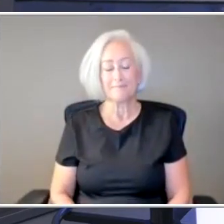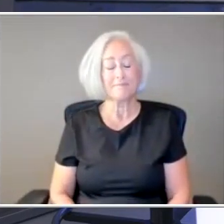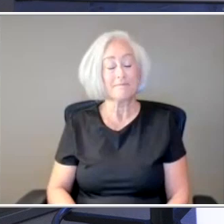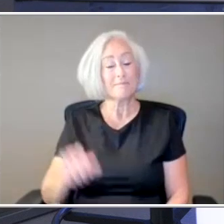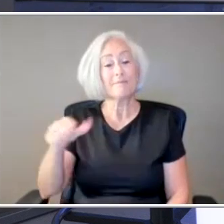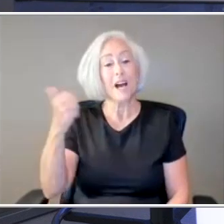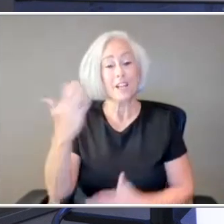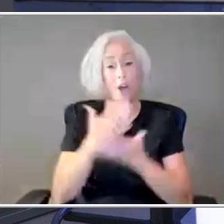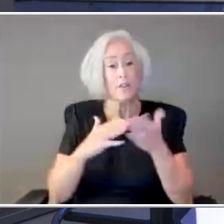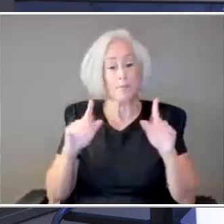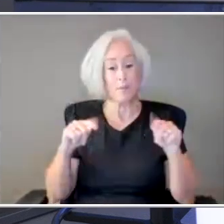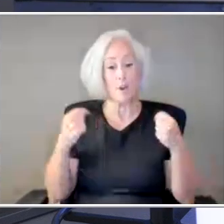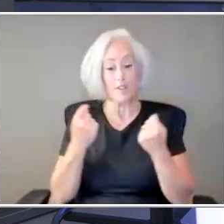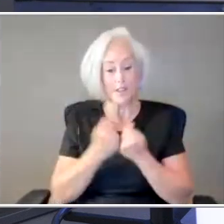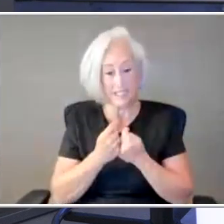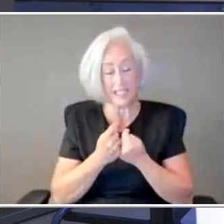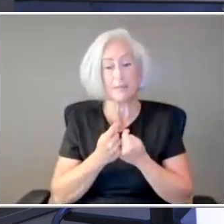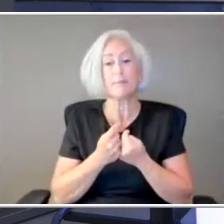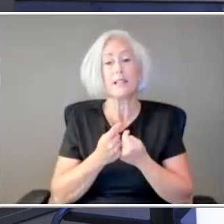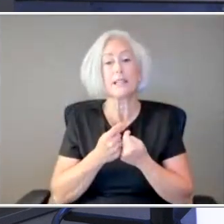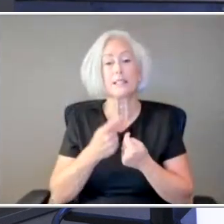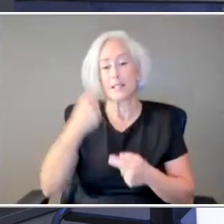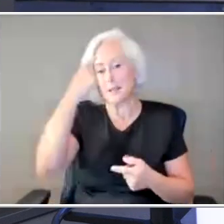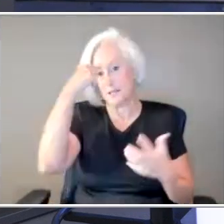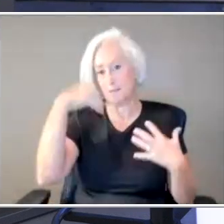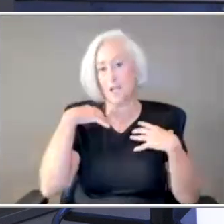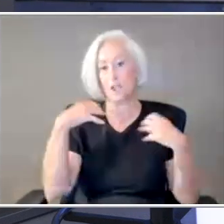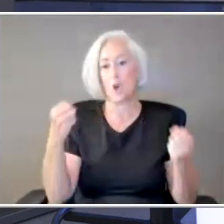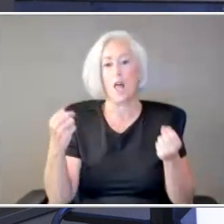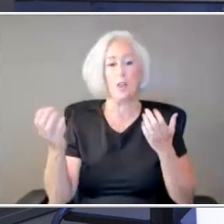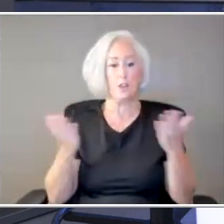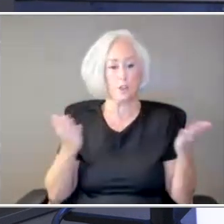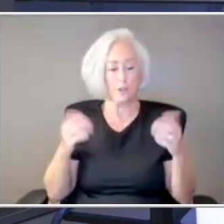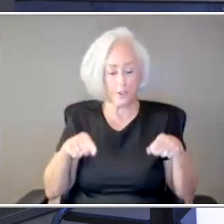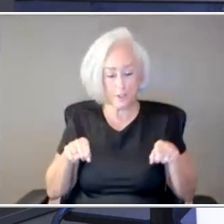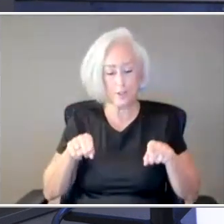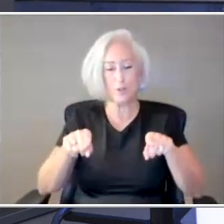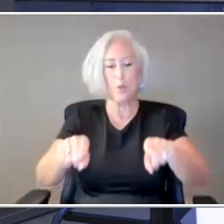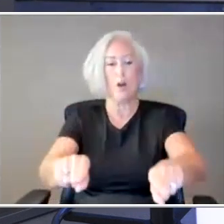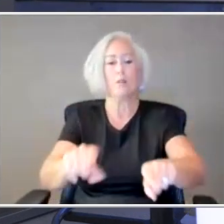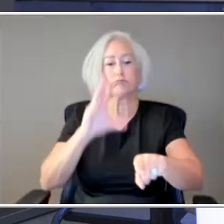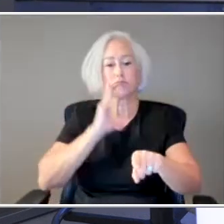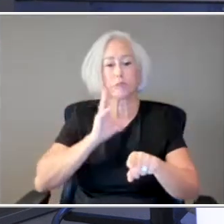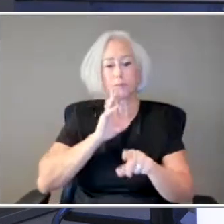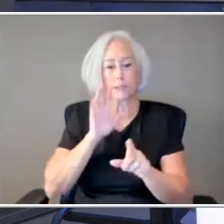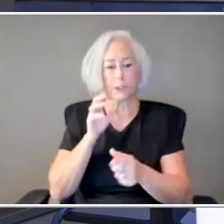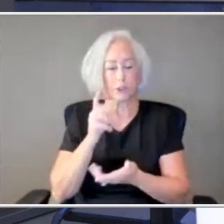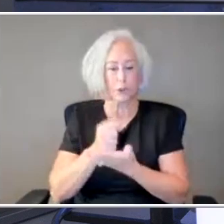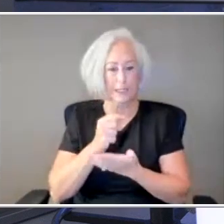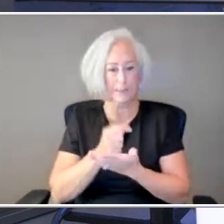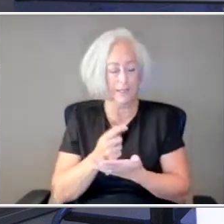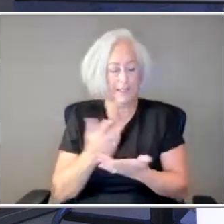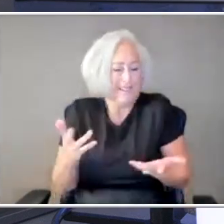have sought out mental health services while dealing with it. I want you to talk about how important that has been, just really encouraging people to make sure that they're